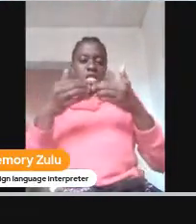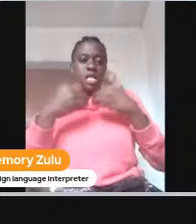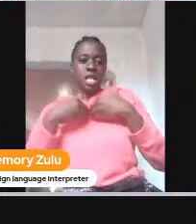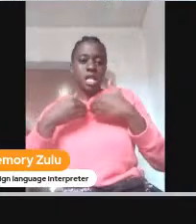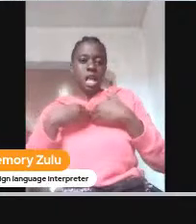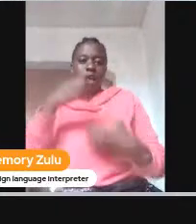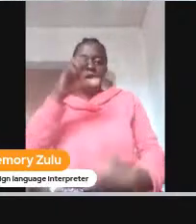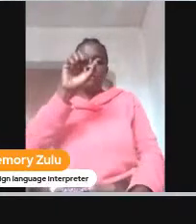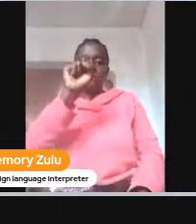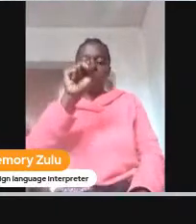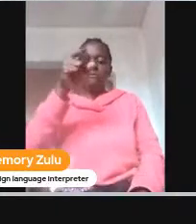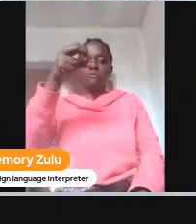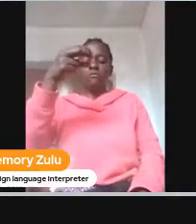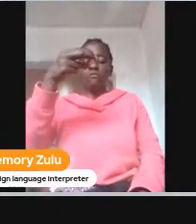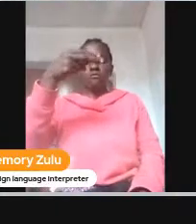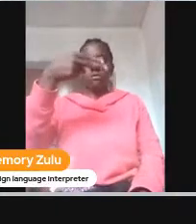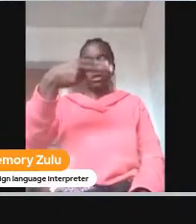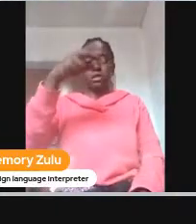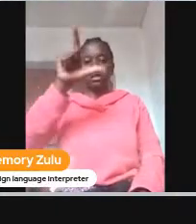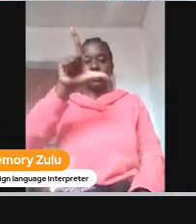gonorrhea, syphilis, and HIV.